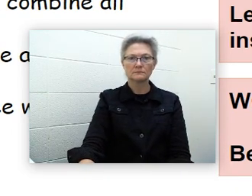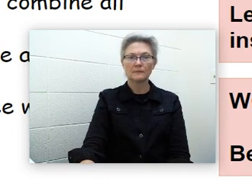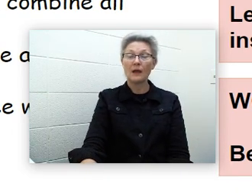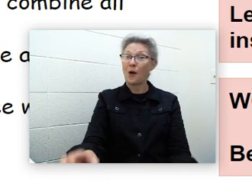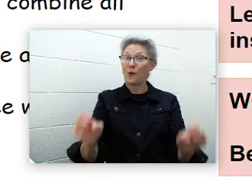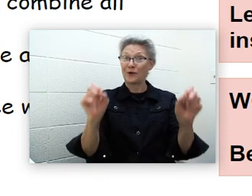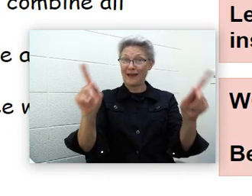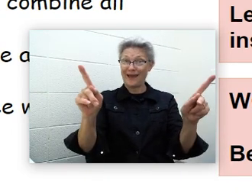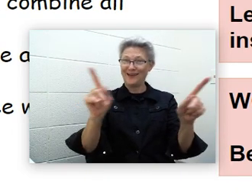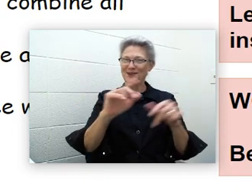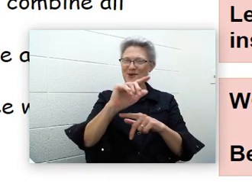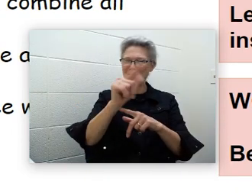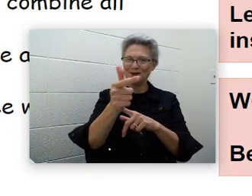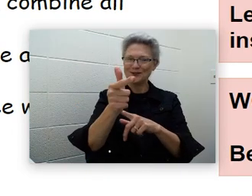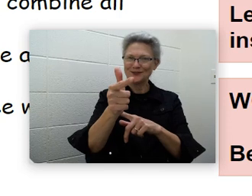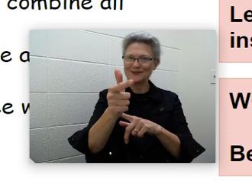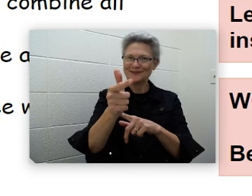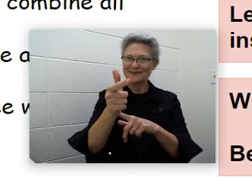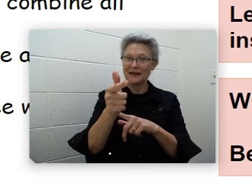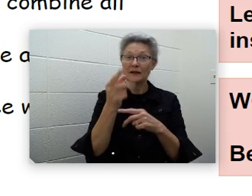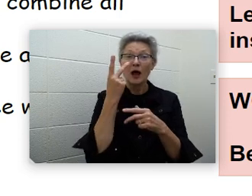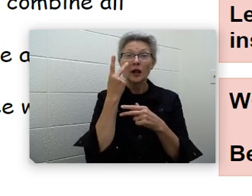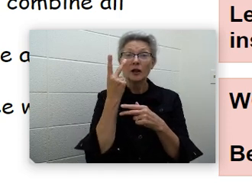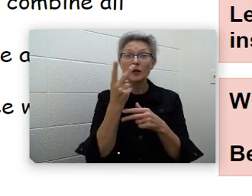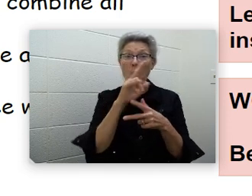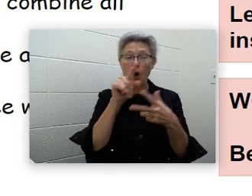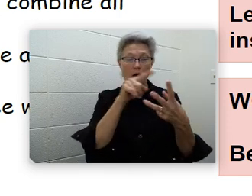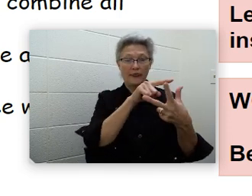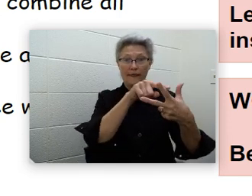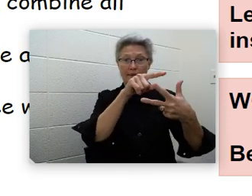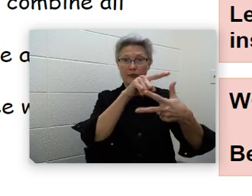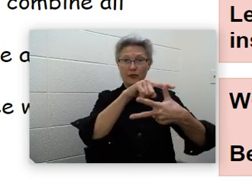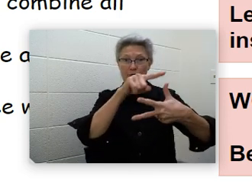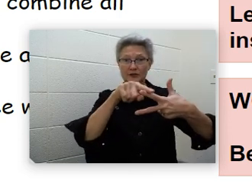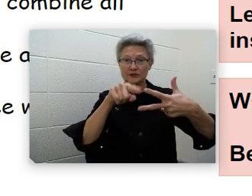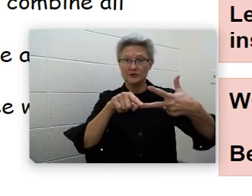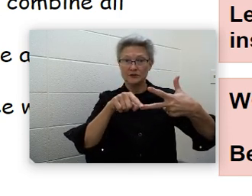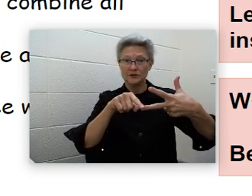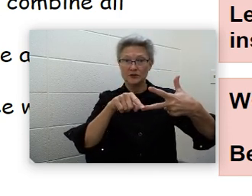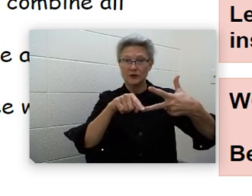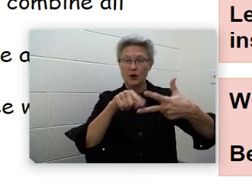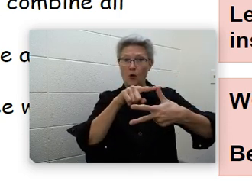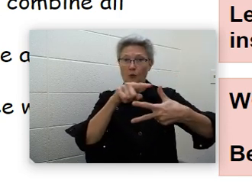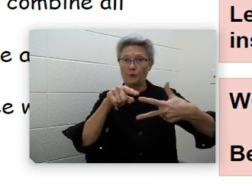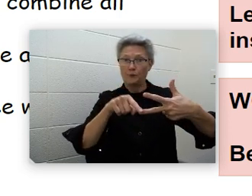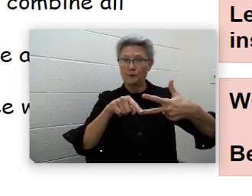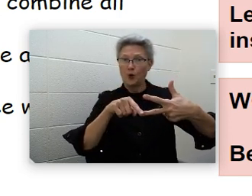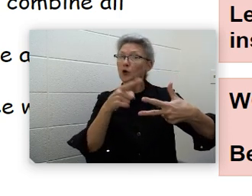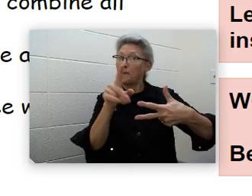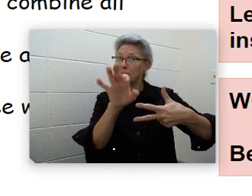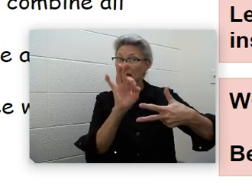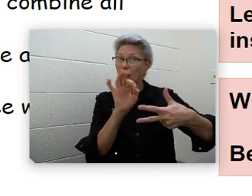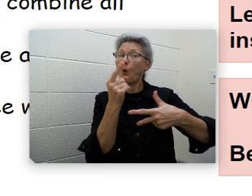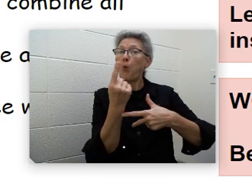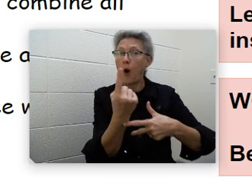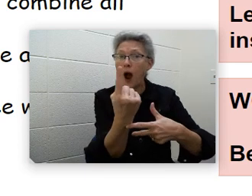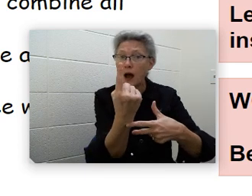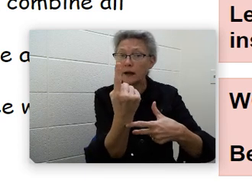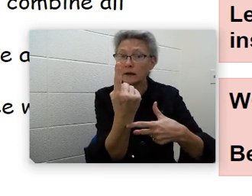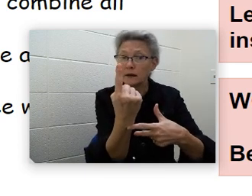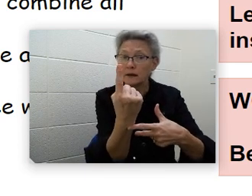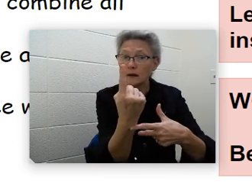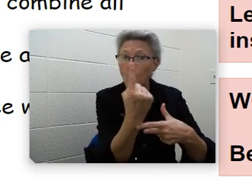All right, it's your turn. Take a look at all of the options you have listed. Once you have picked, use the table